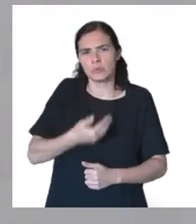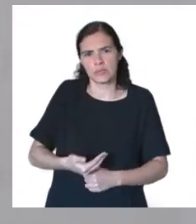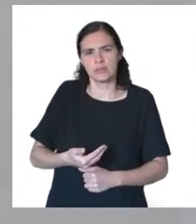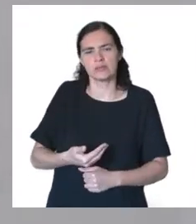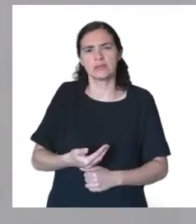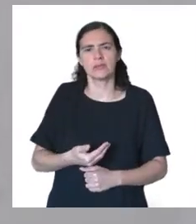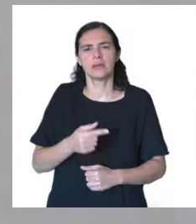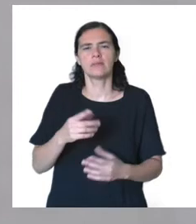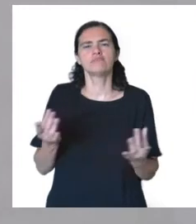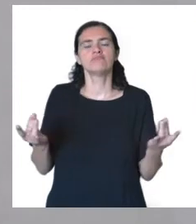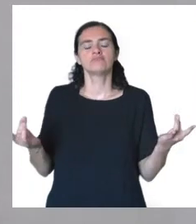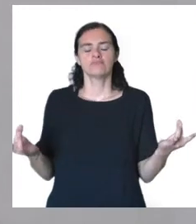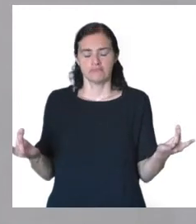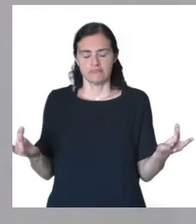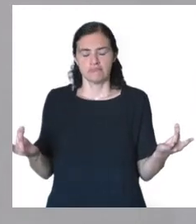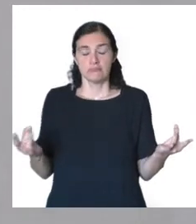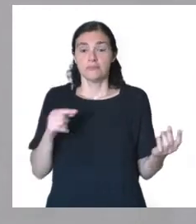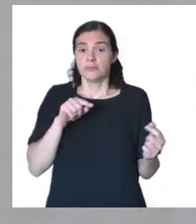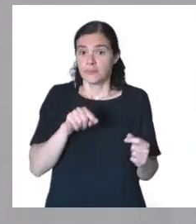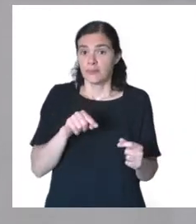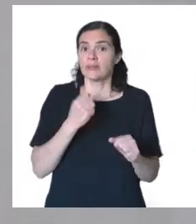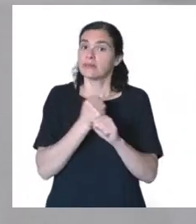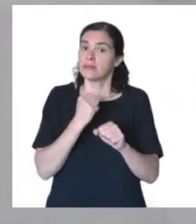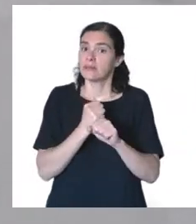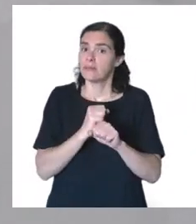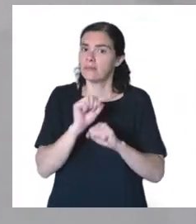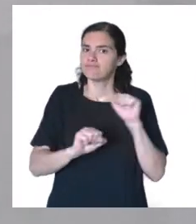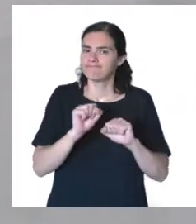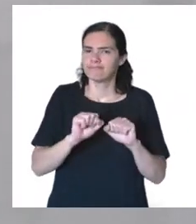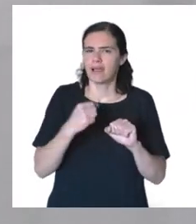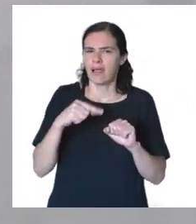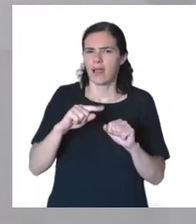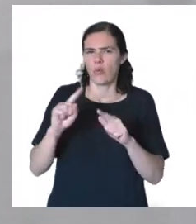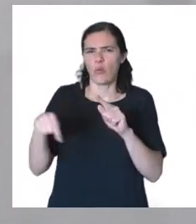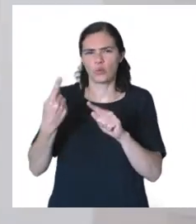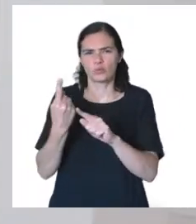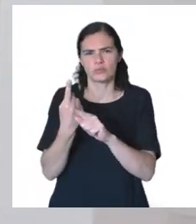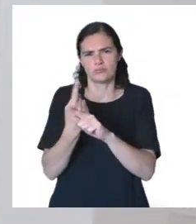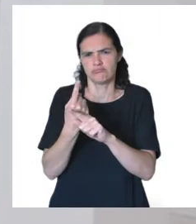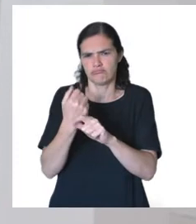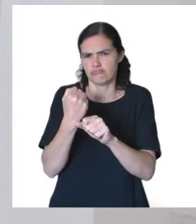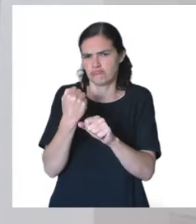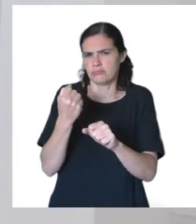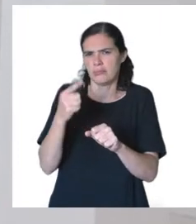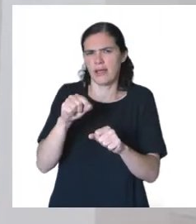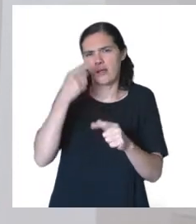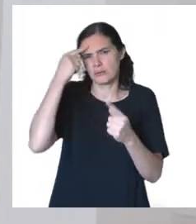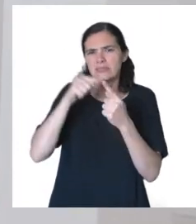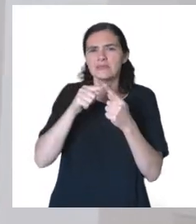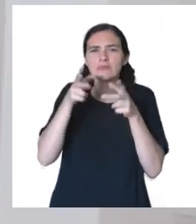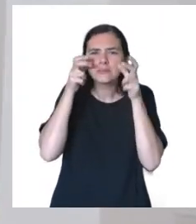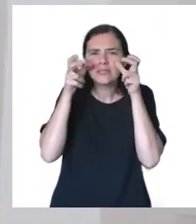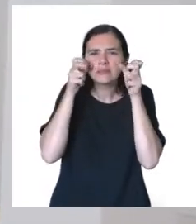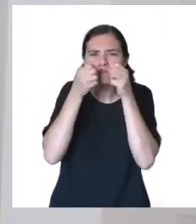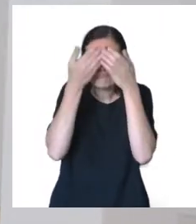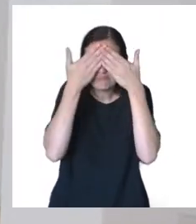an experience in meditation. As I said, her work is among other about expanding the field